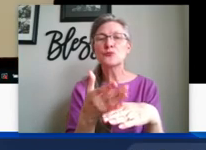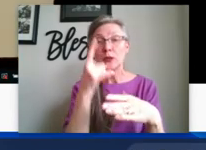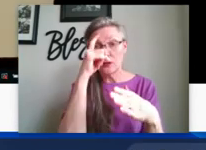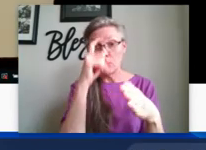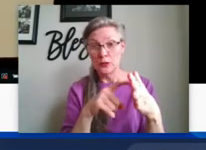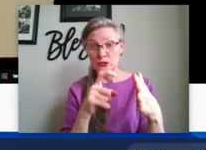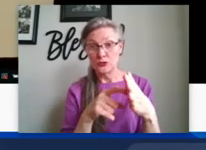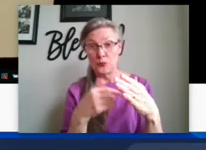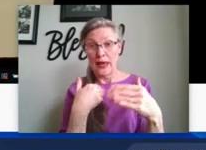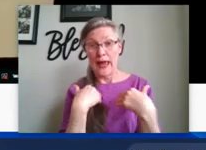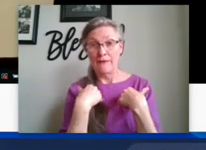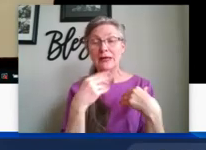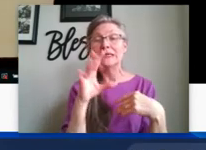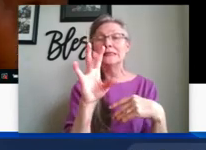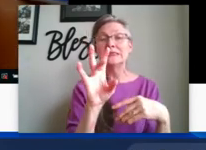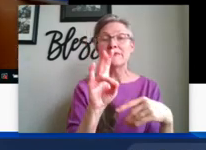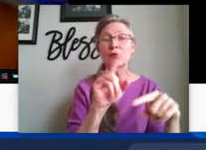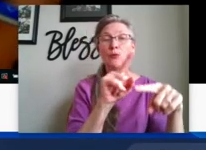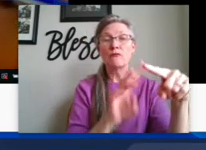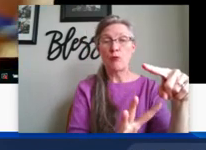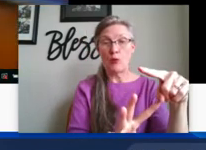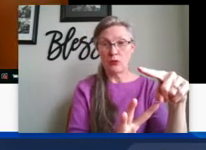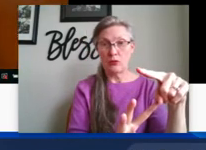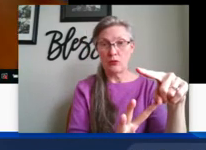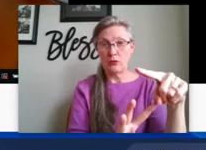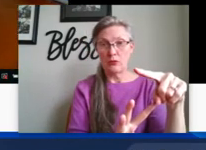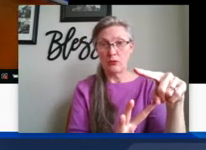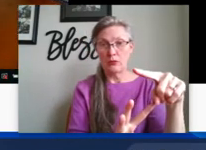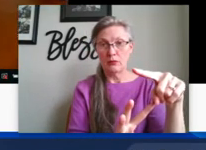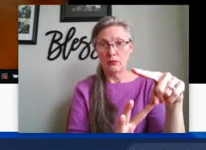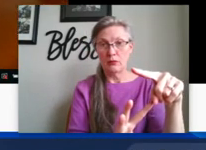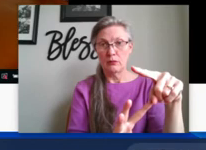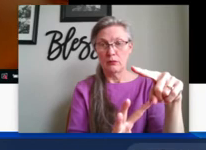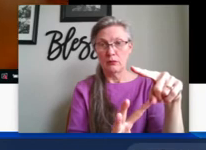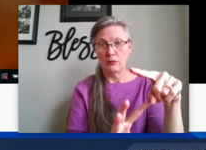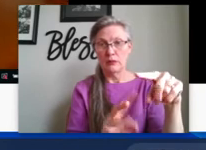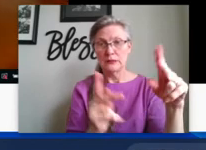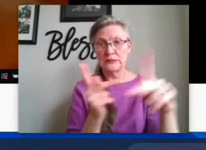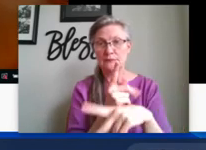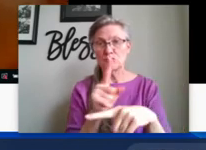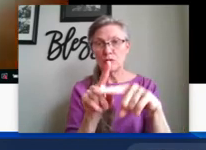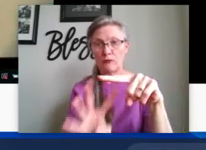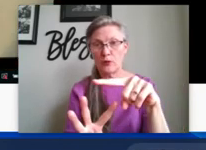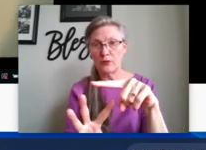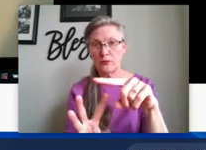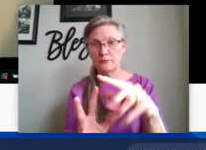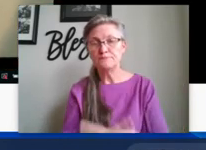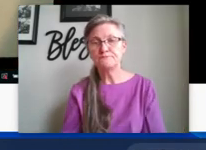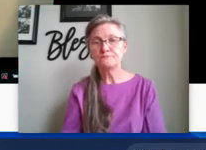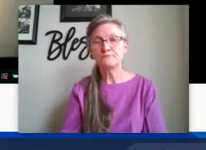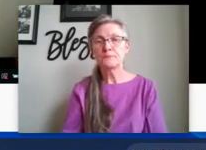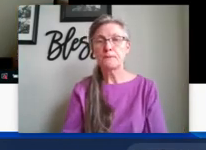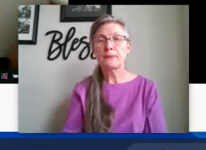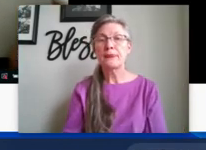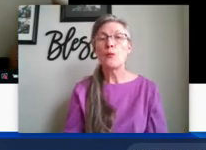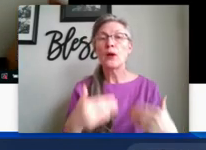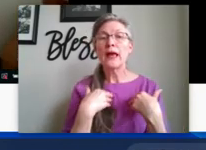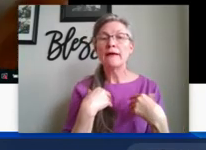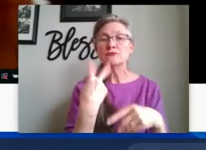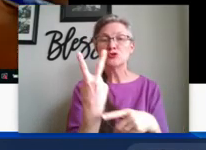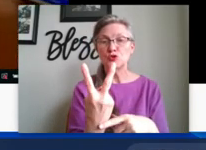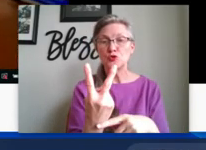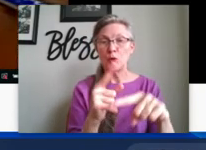have 7 1/4 cups, right? So we have 7 times 1/4. We've got